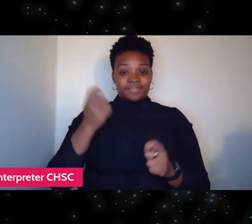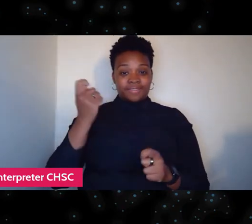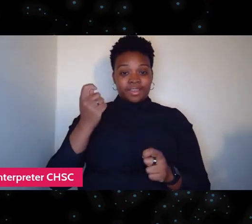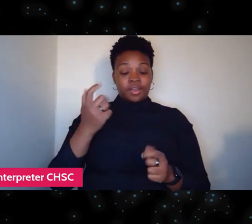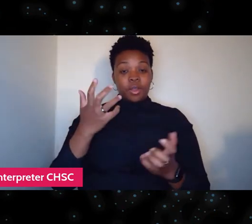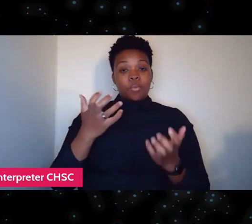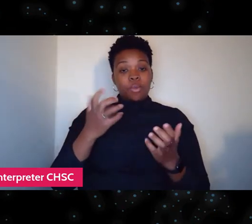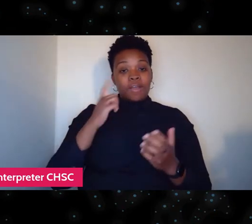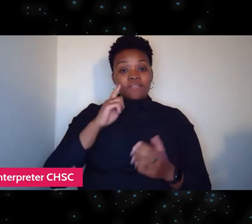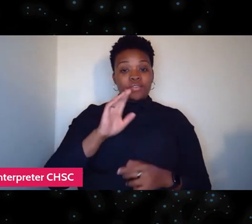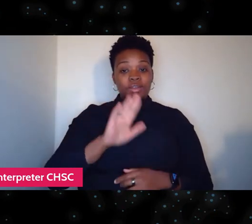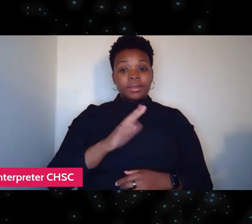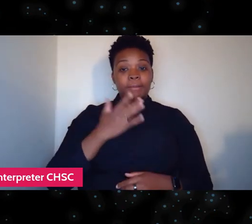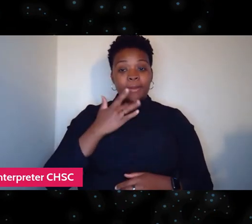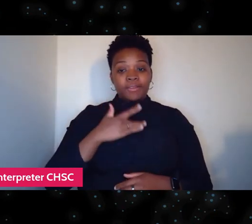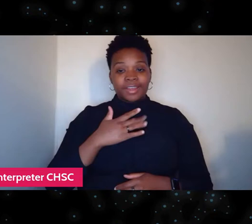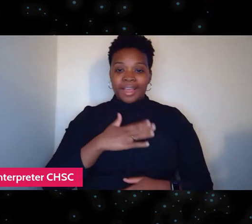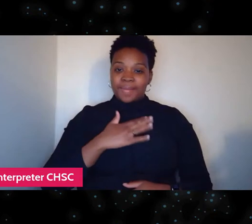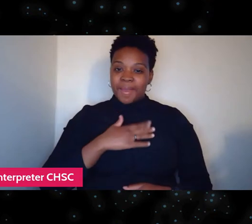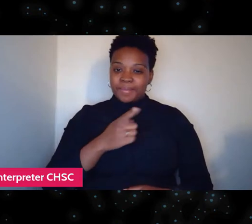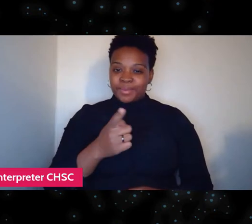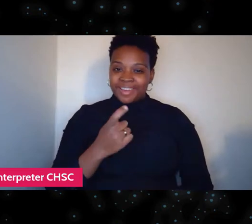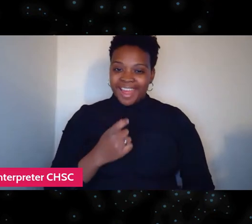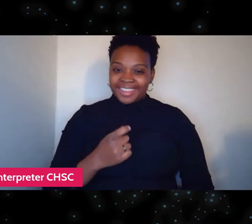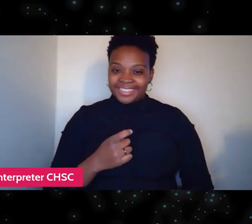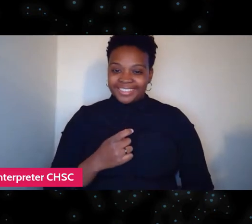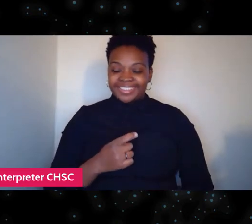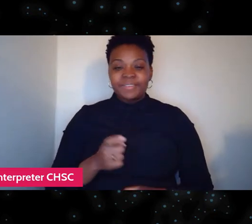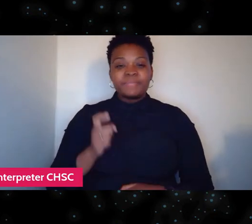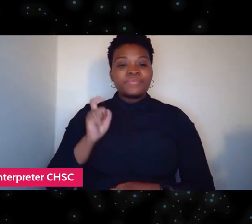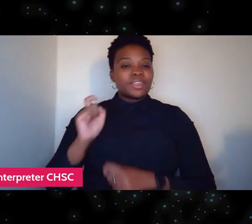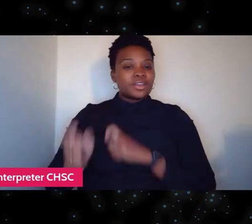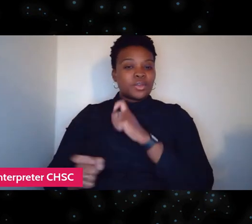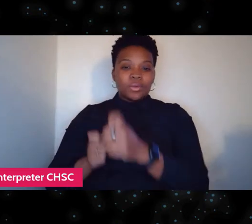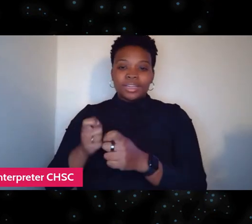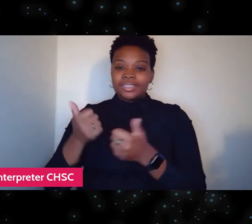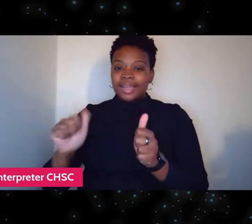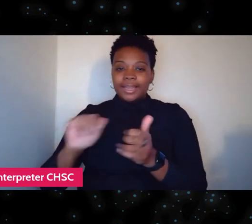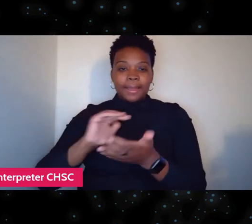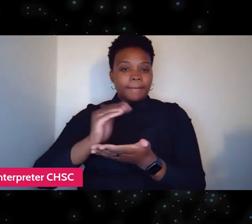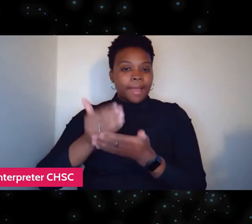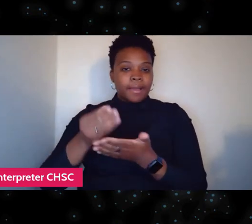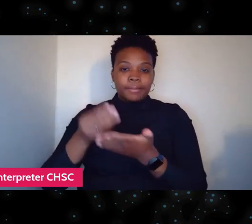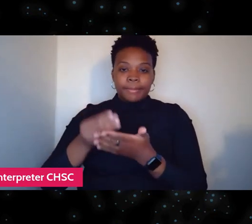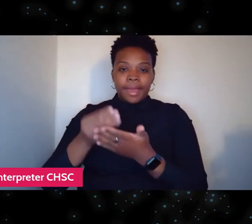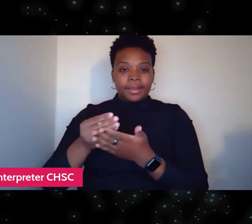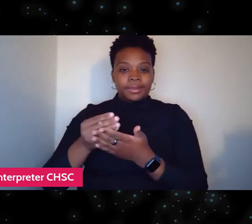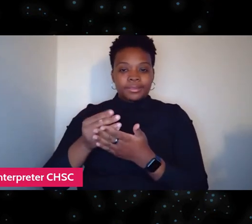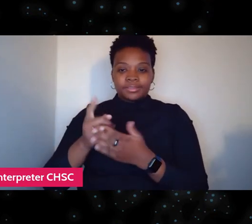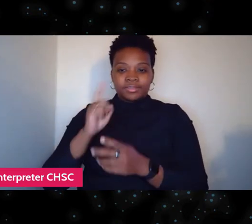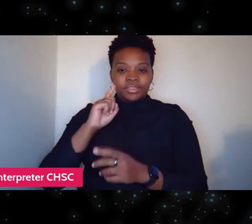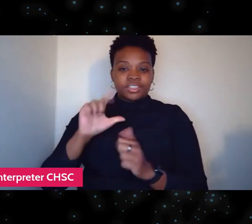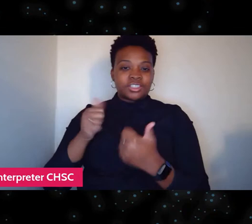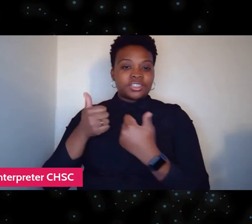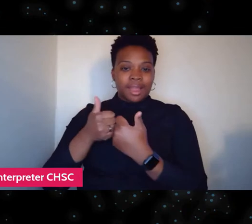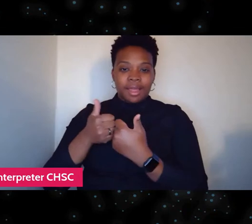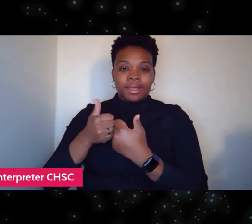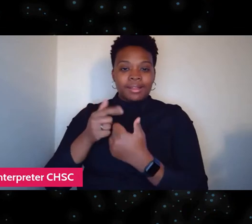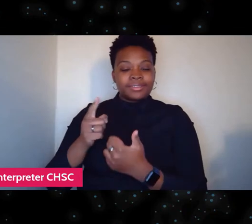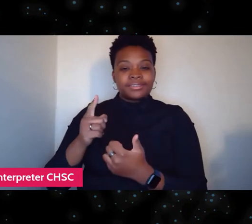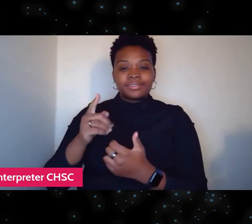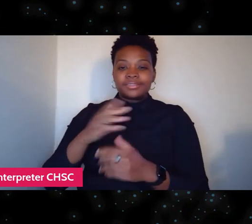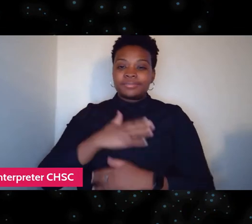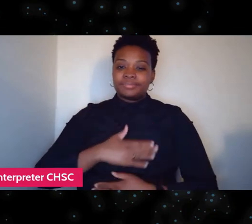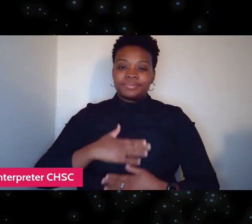its birthday, we're glad you asked. Donations in any amount to our challenge match would be greatly appreciated.